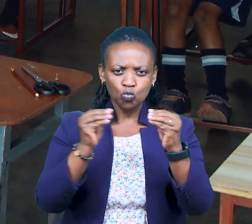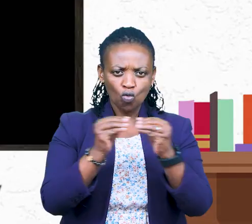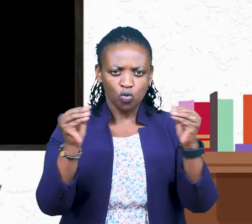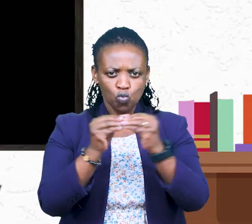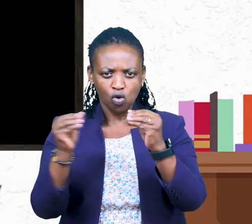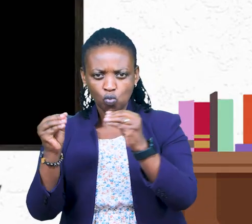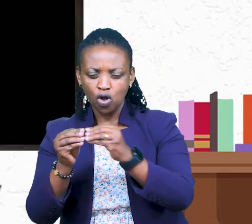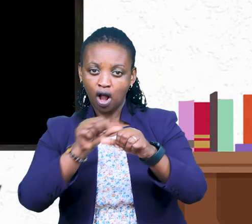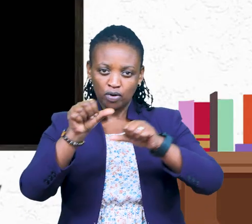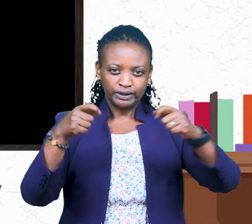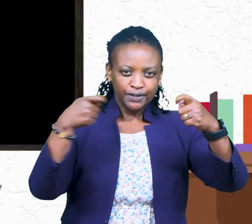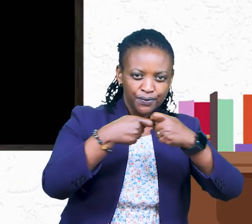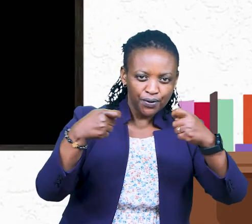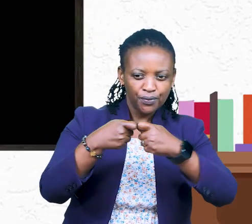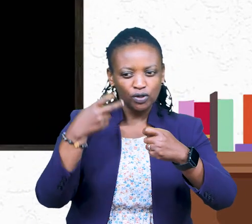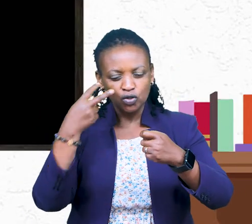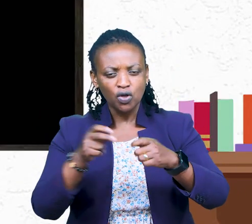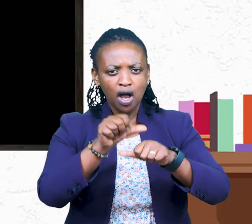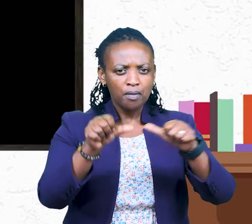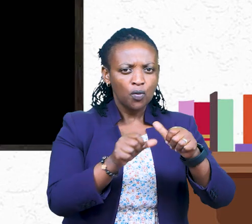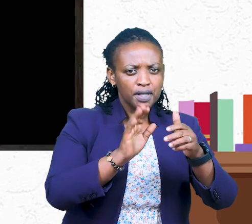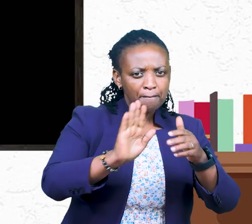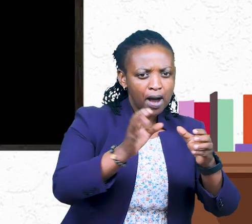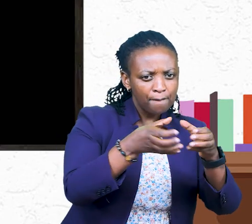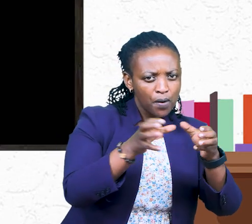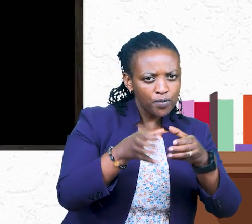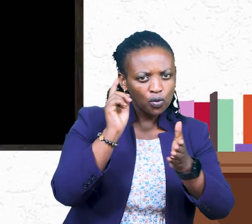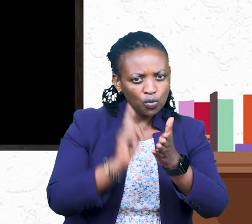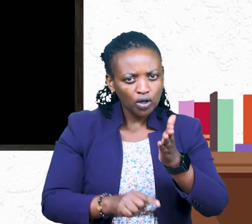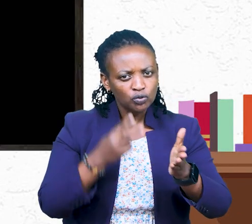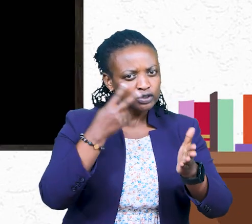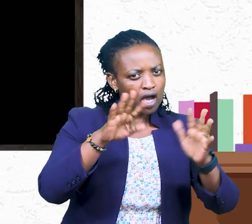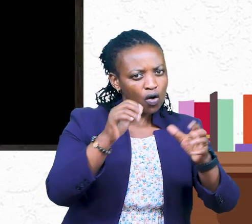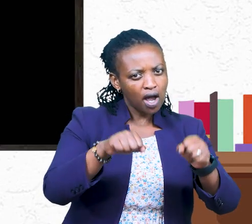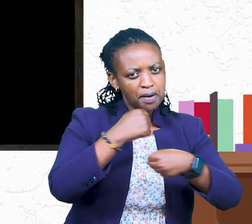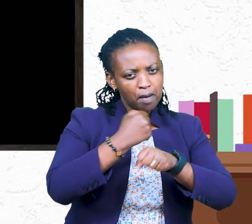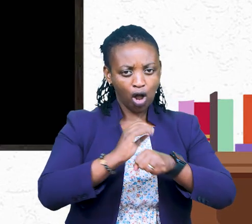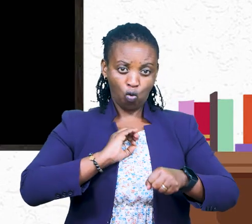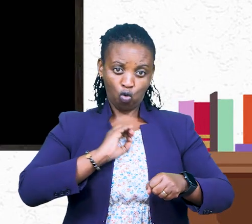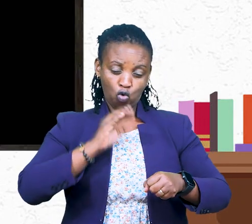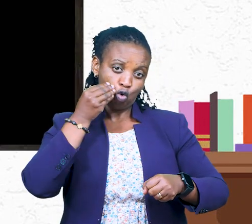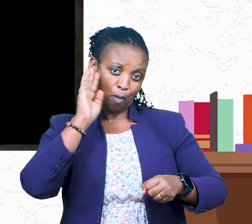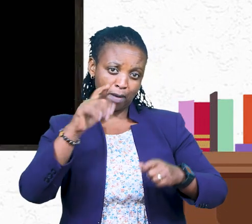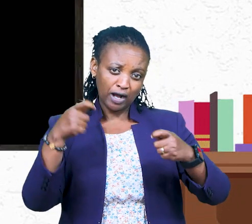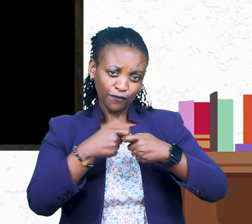activities with magnets, with static electricity. We'll be looking at some properties of magnets. You'll be seeing how